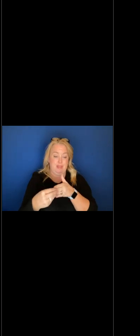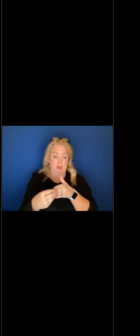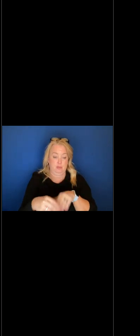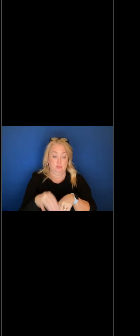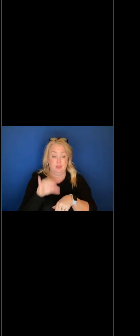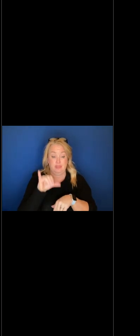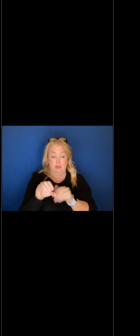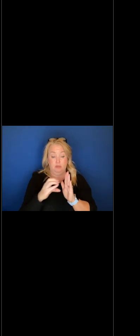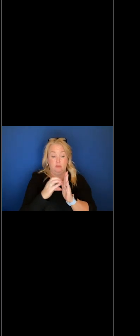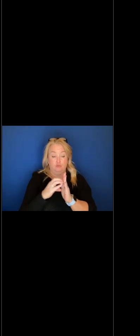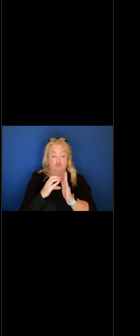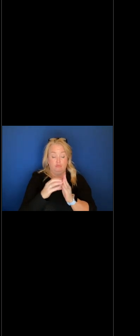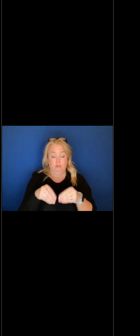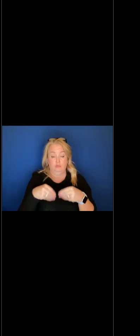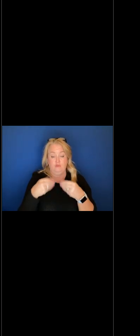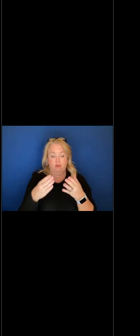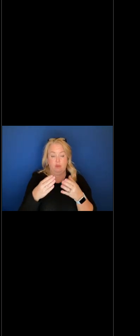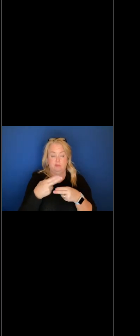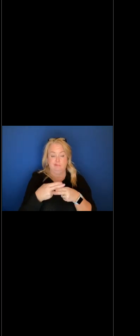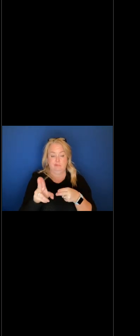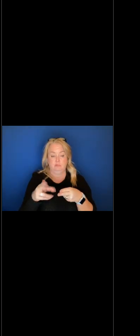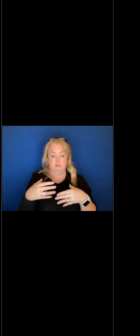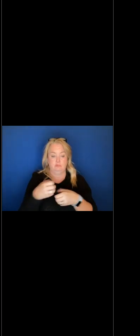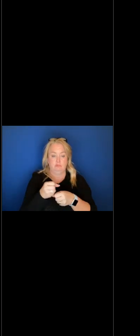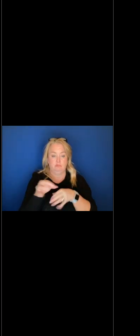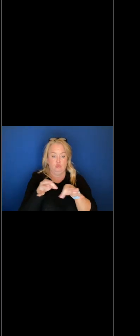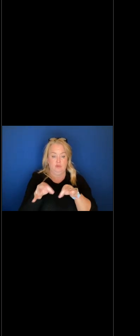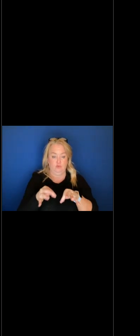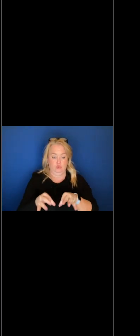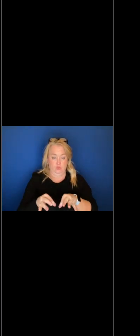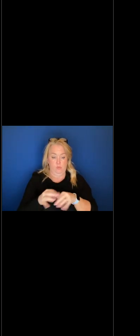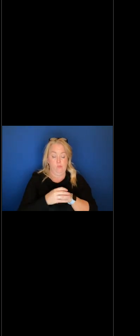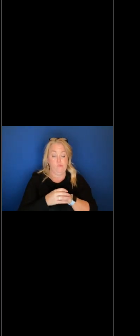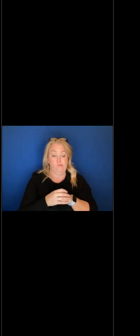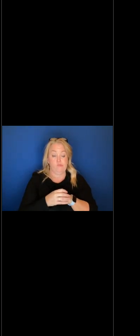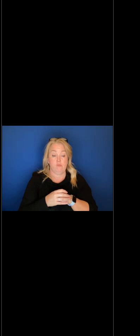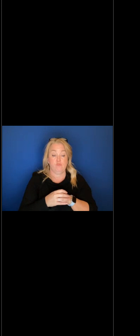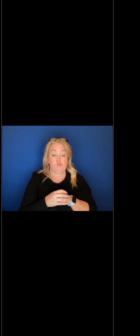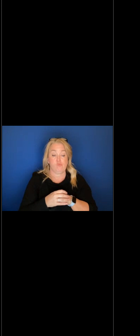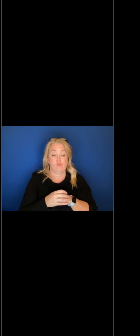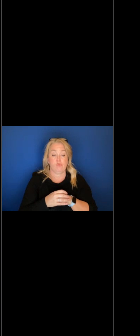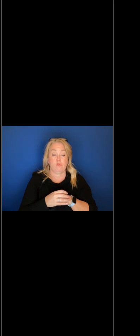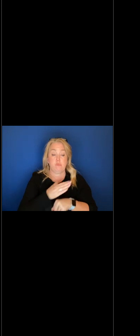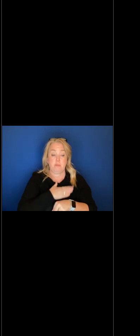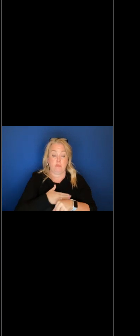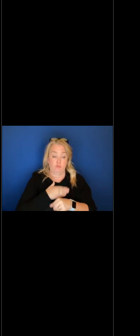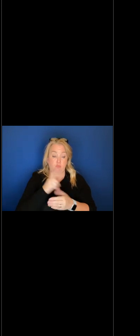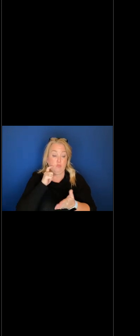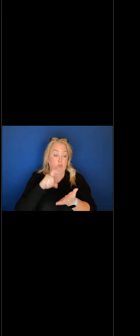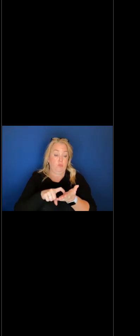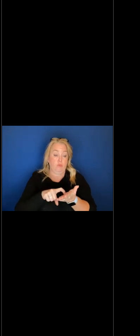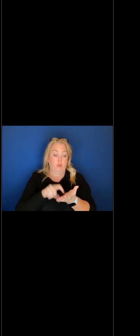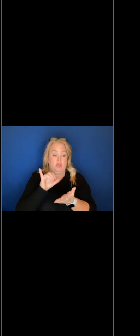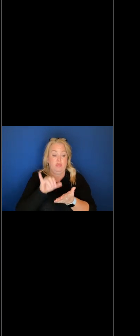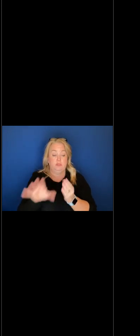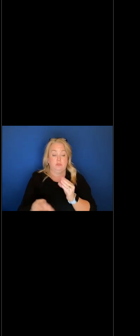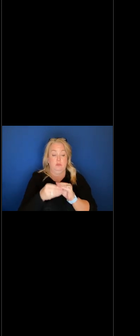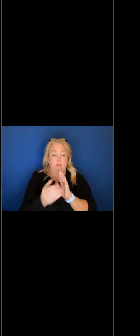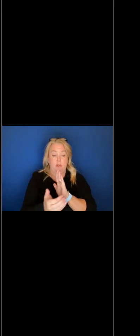guidelines. This section of this training offers a brief preview. For